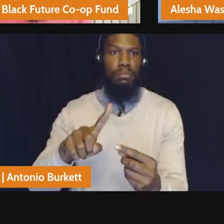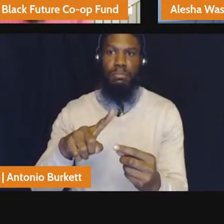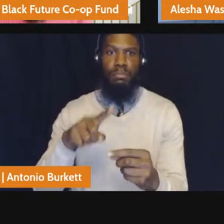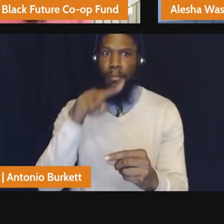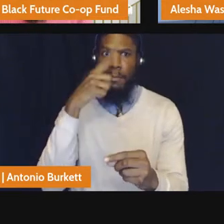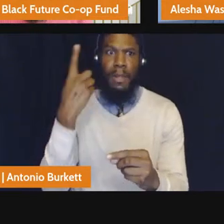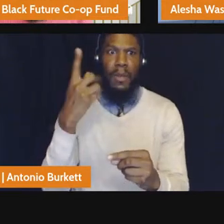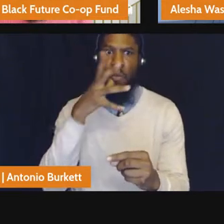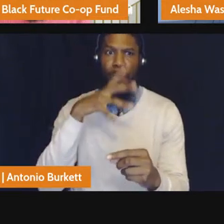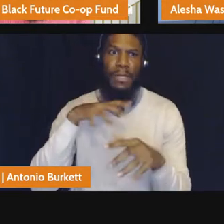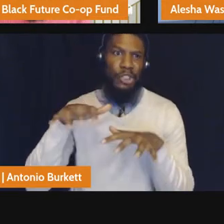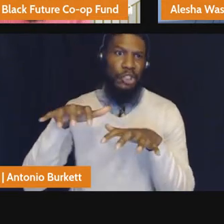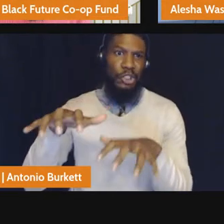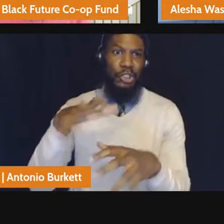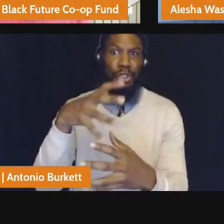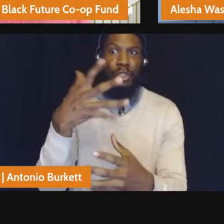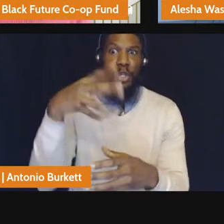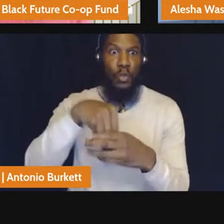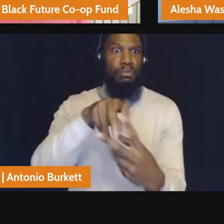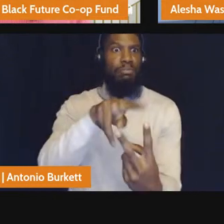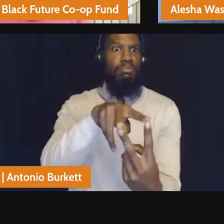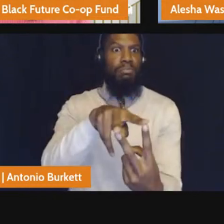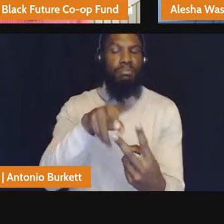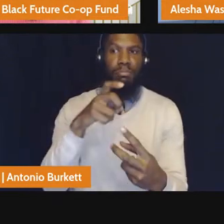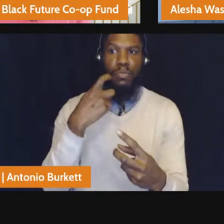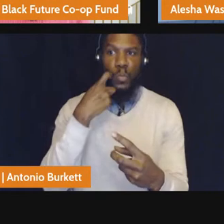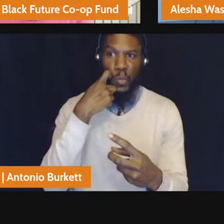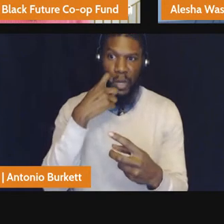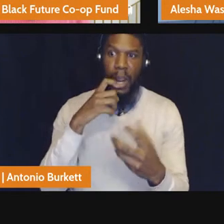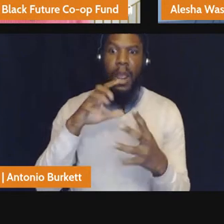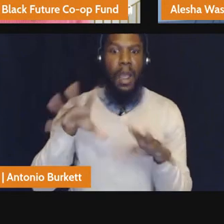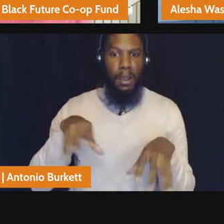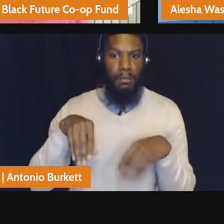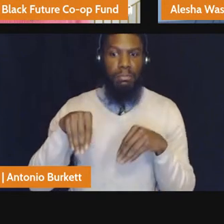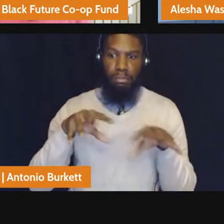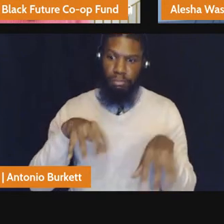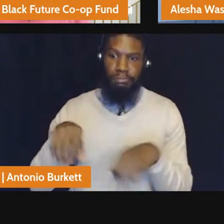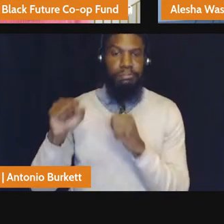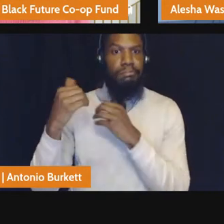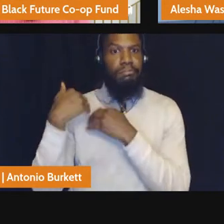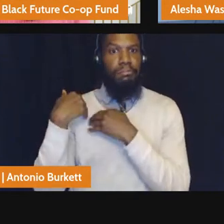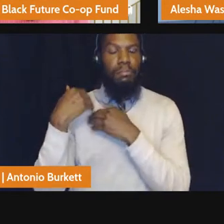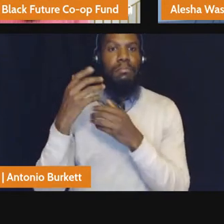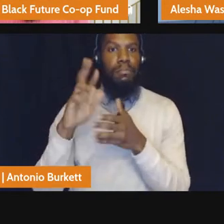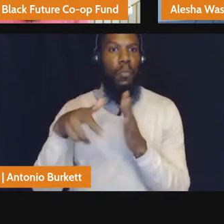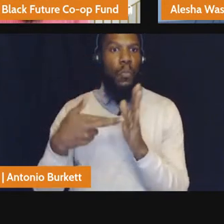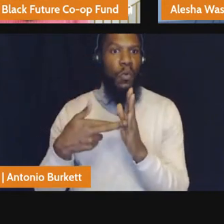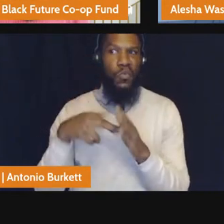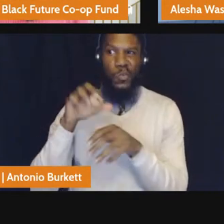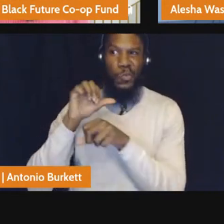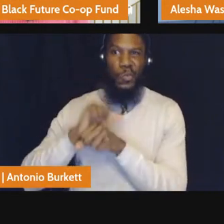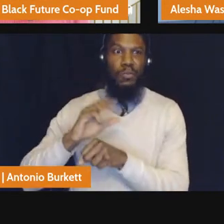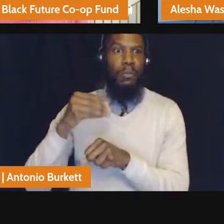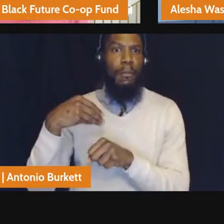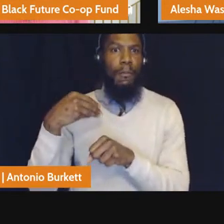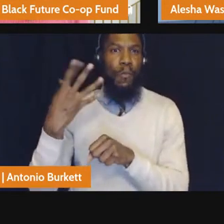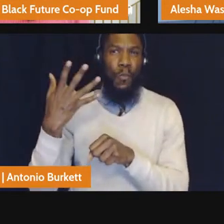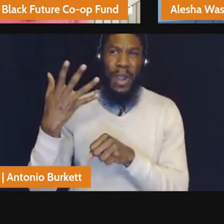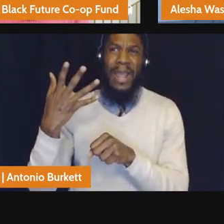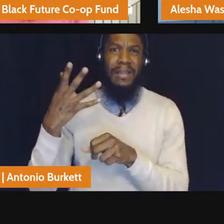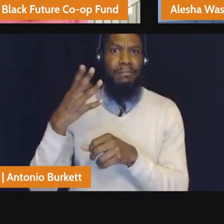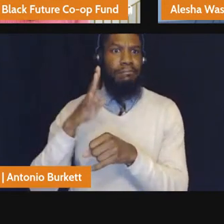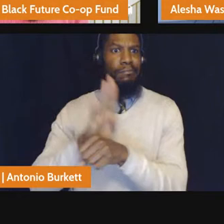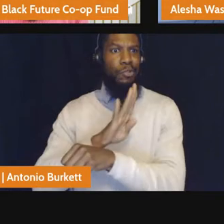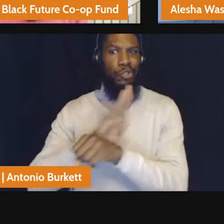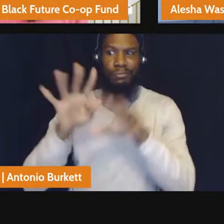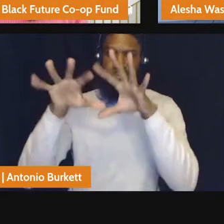and Maria, who have recently stepped into leadership roles in traditional white institutions to bring about equity. What do you